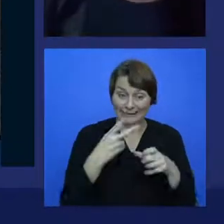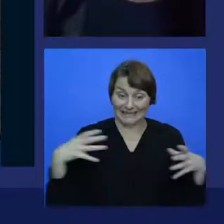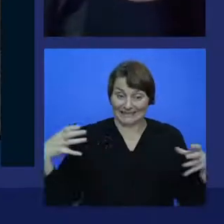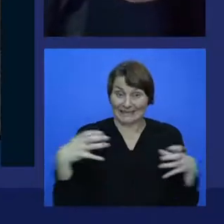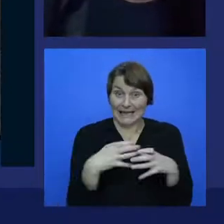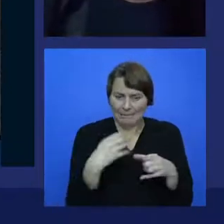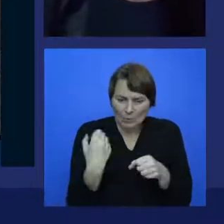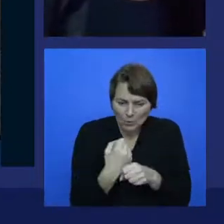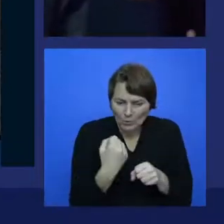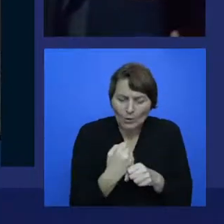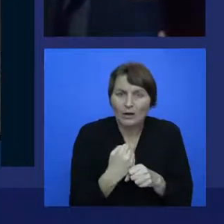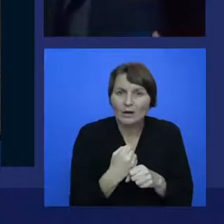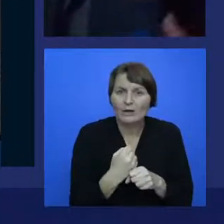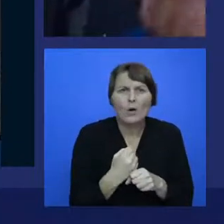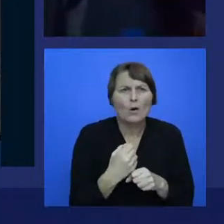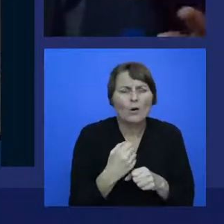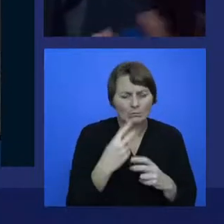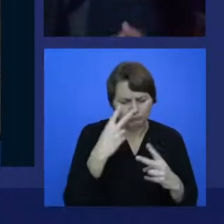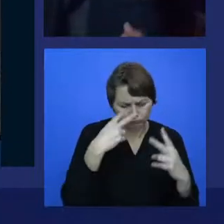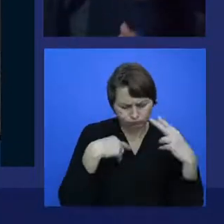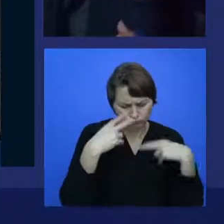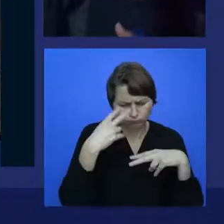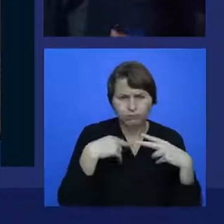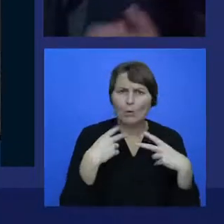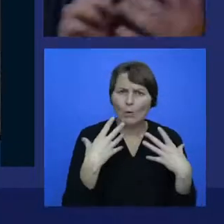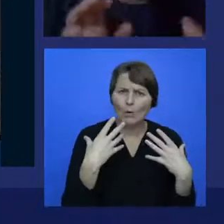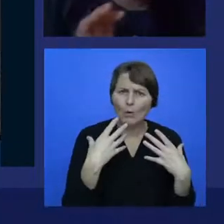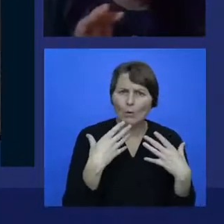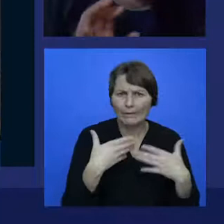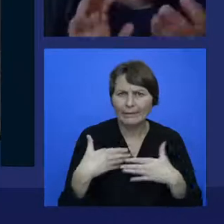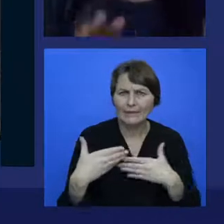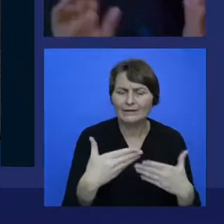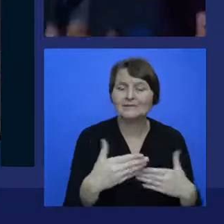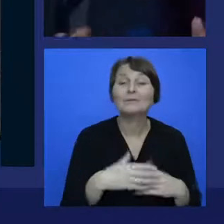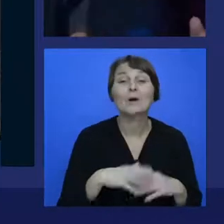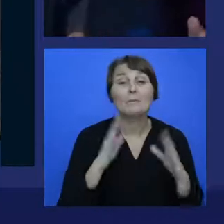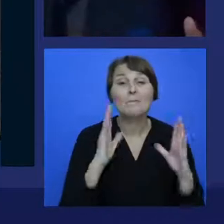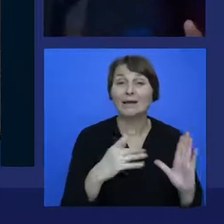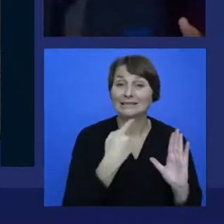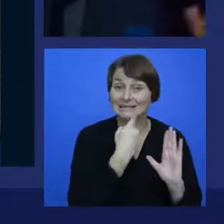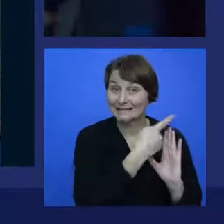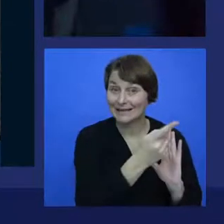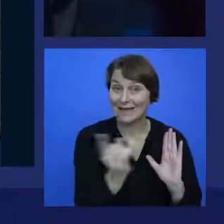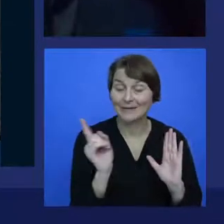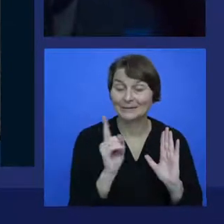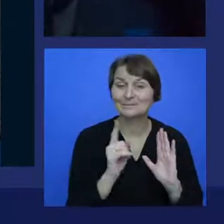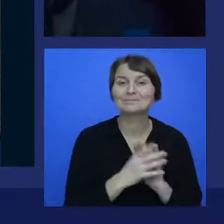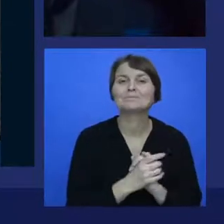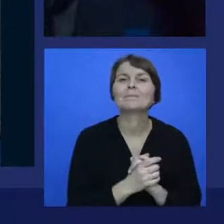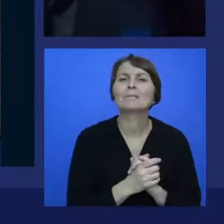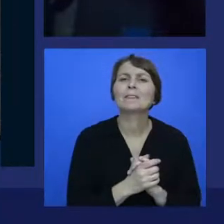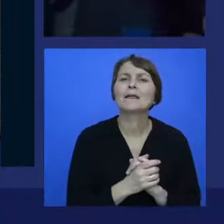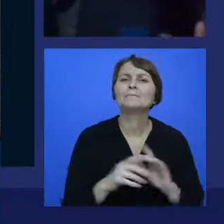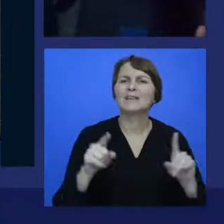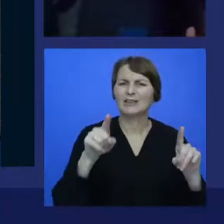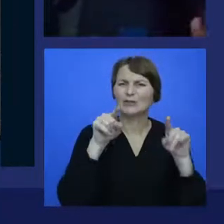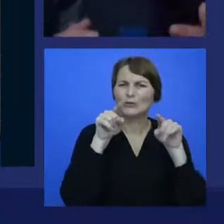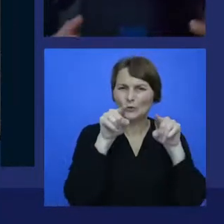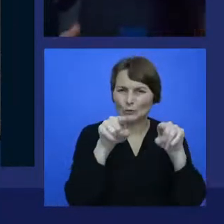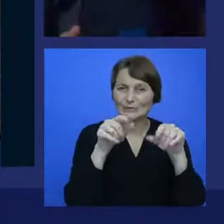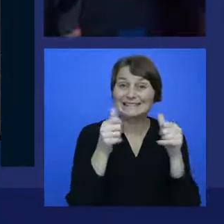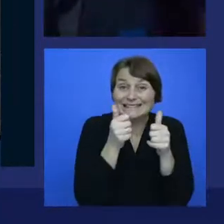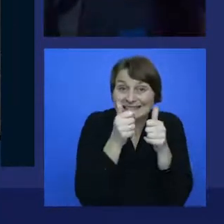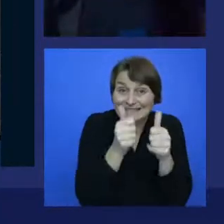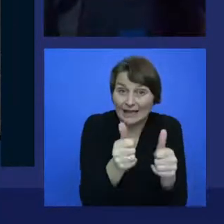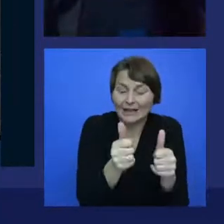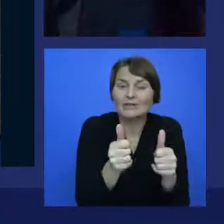recognize it if we were doing that. So one of the things I like to always mention here with you is look around your team. Make sure